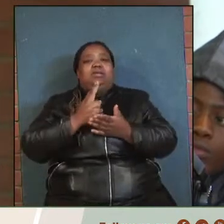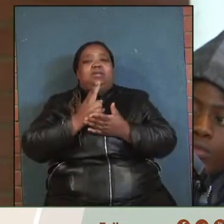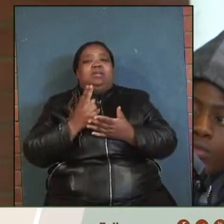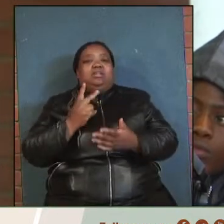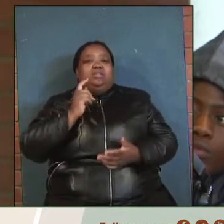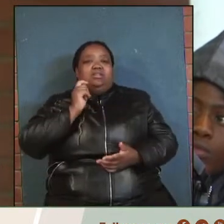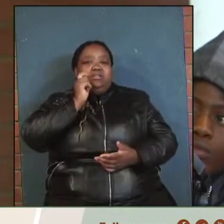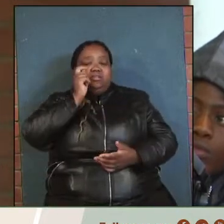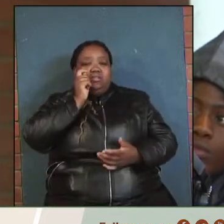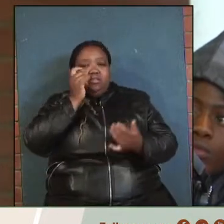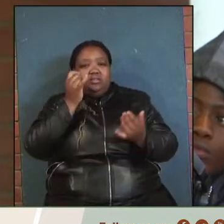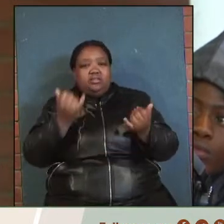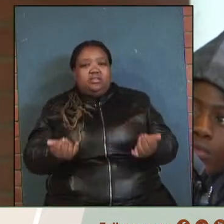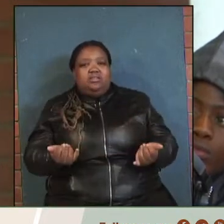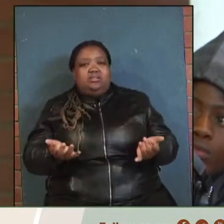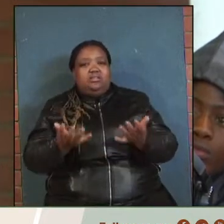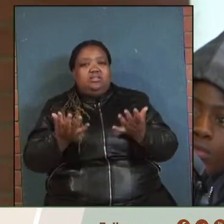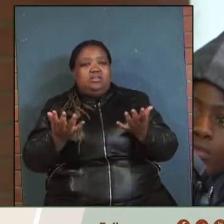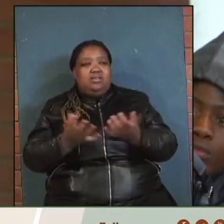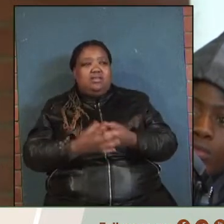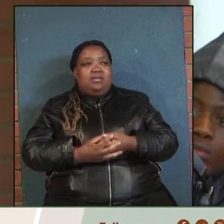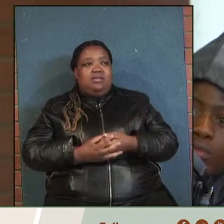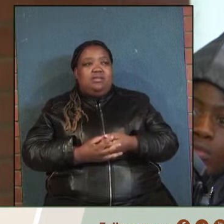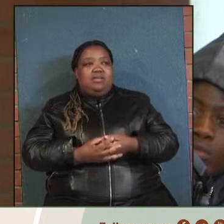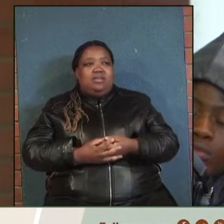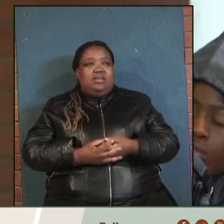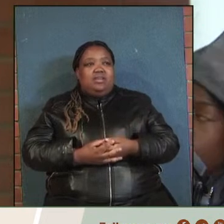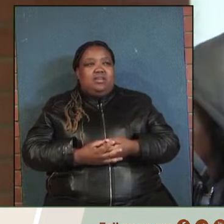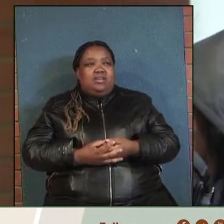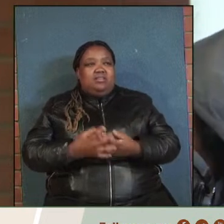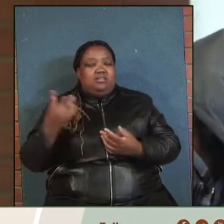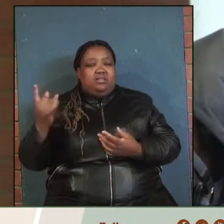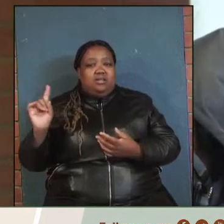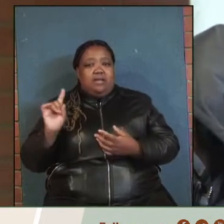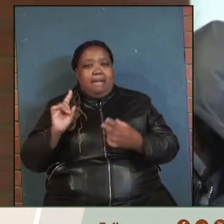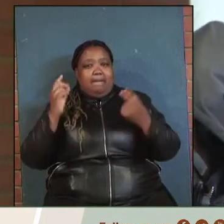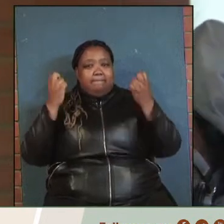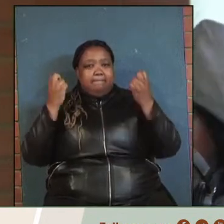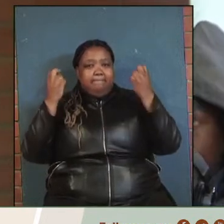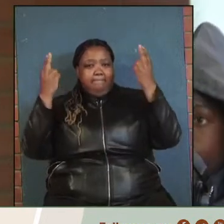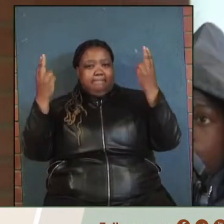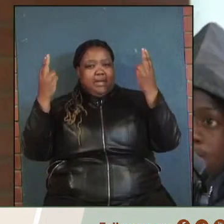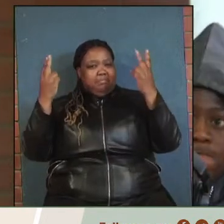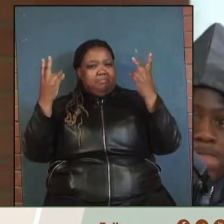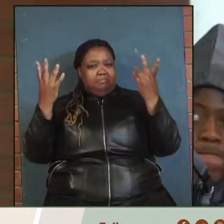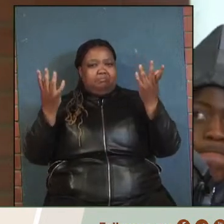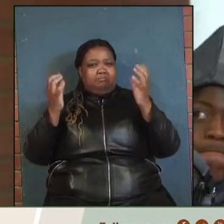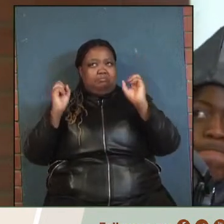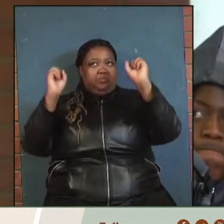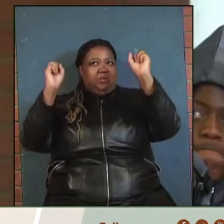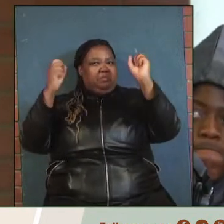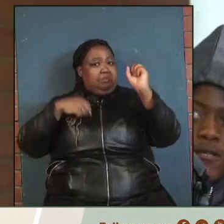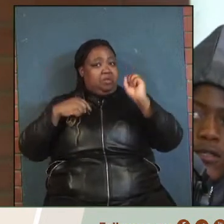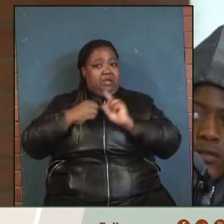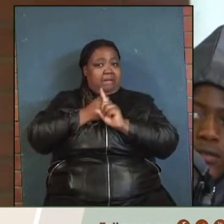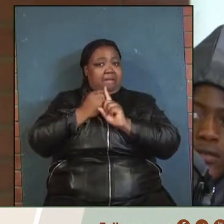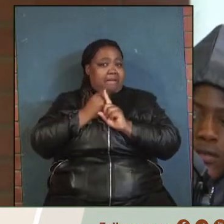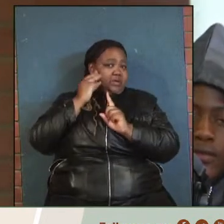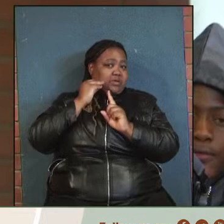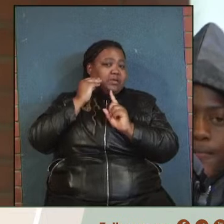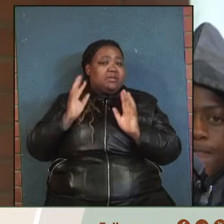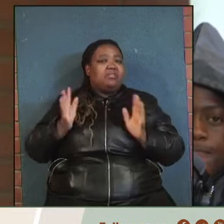teenagers these days, it's hard to like stand up and speak for themselves about abuse. And like, we can actually